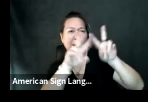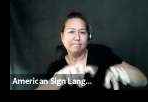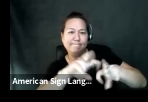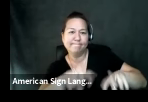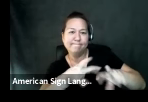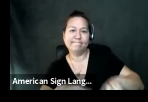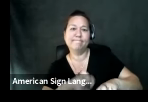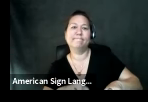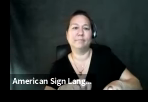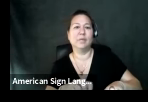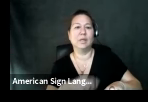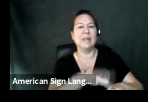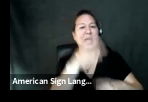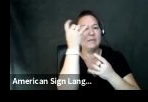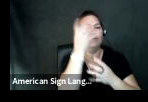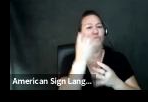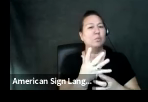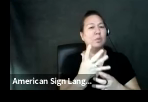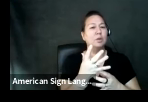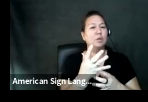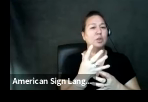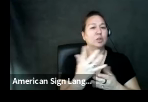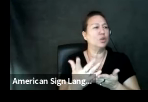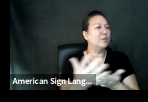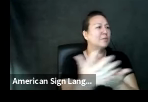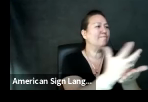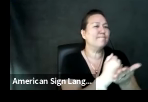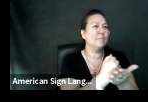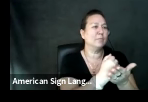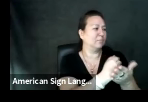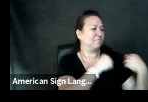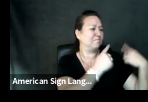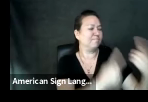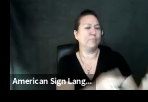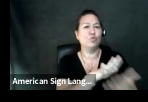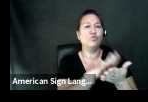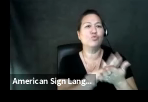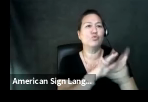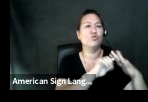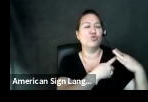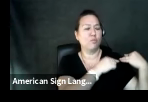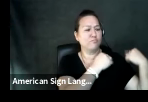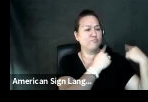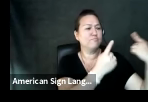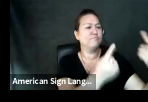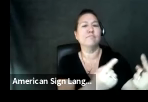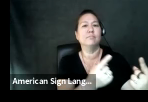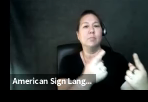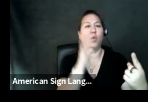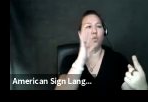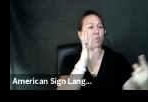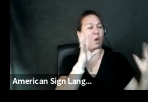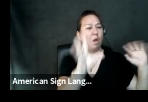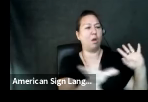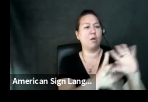and the data that the team has regarding the student's academic progress. So once they've met to go over all of